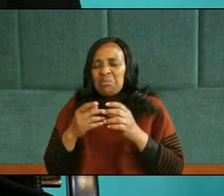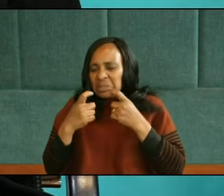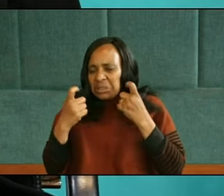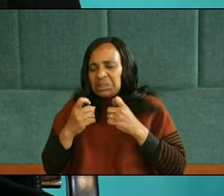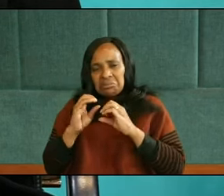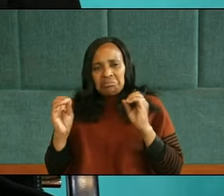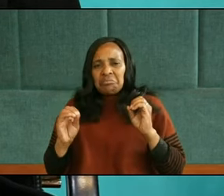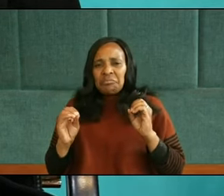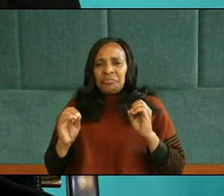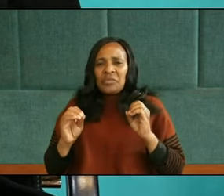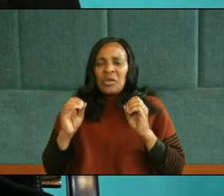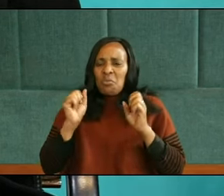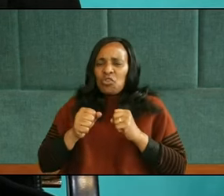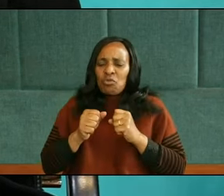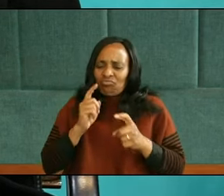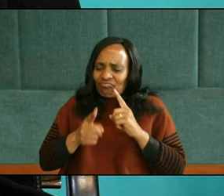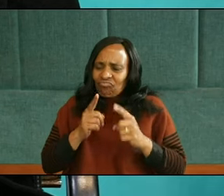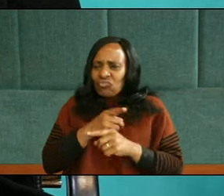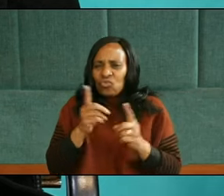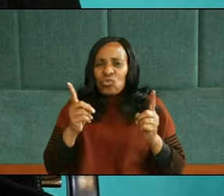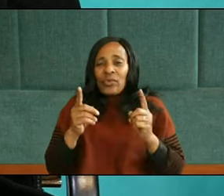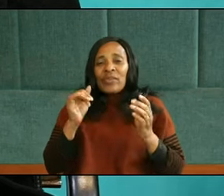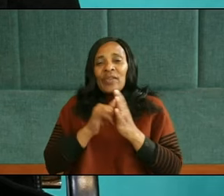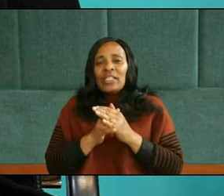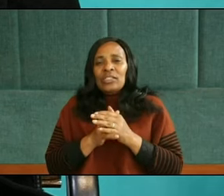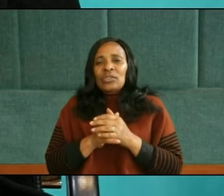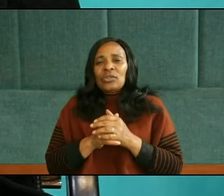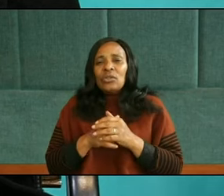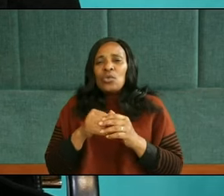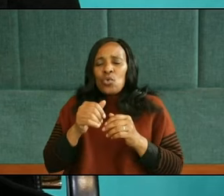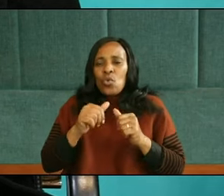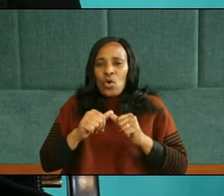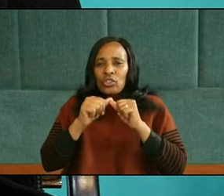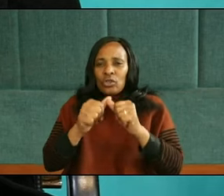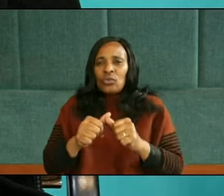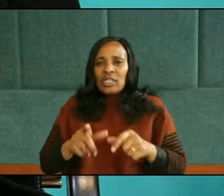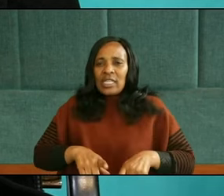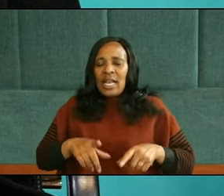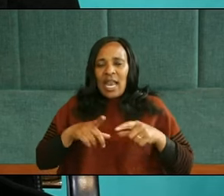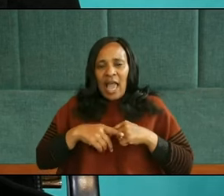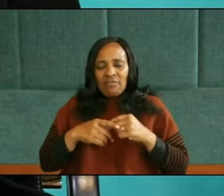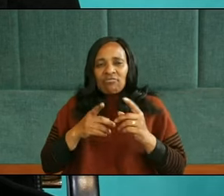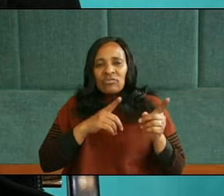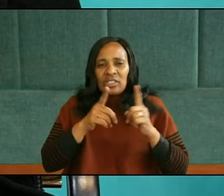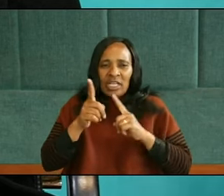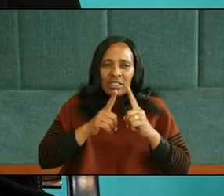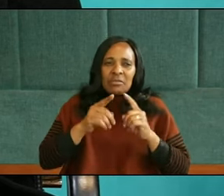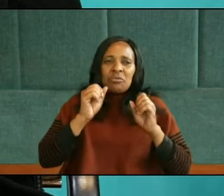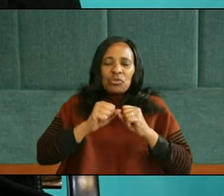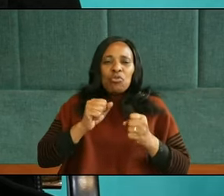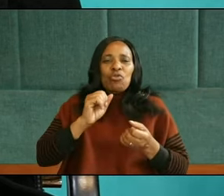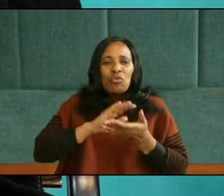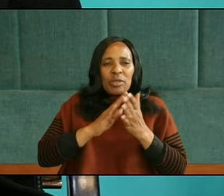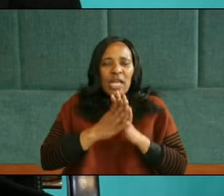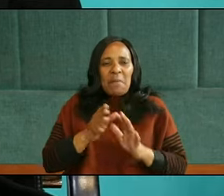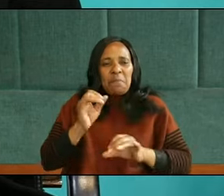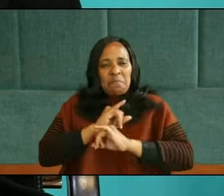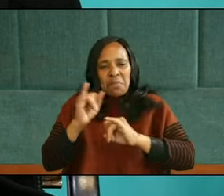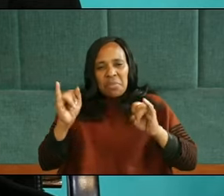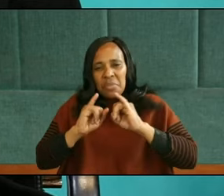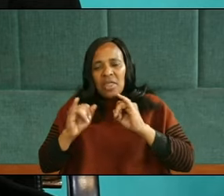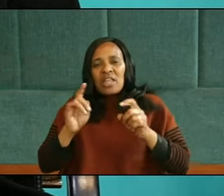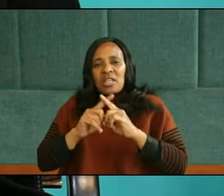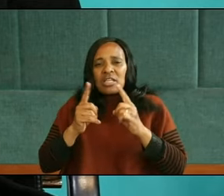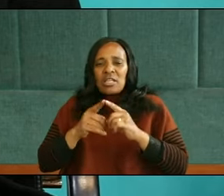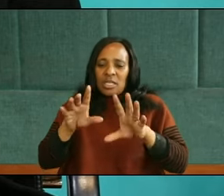sin, that he will chasten you so that when you're continuing in the life's journey, you can be purified and actually